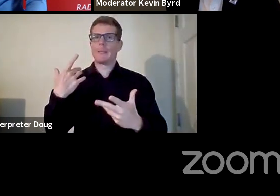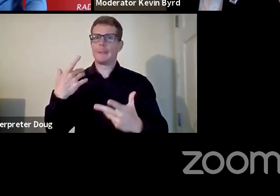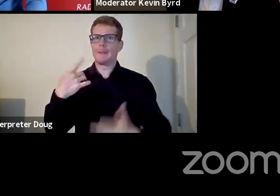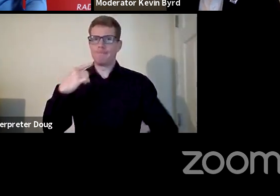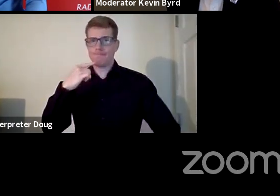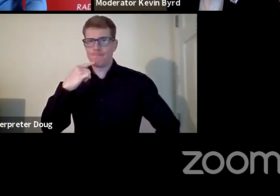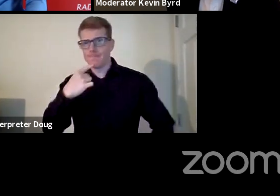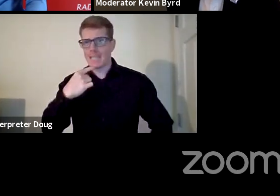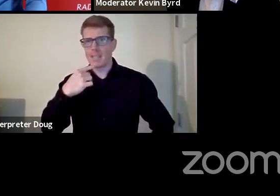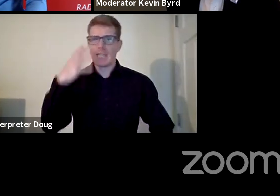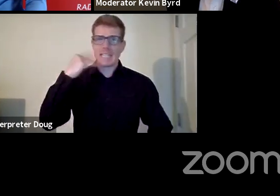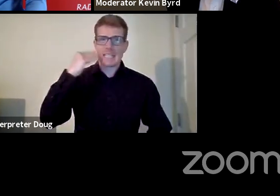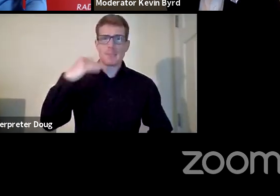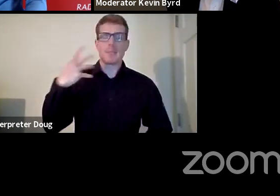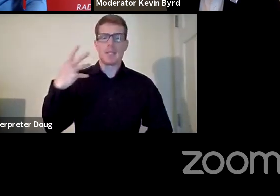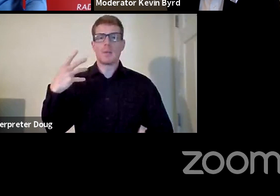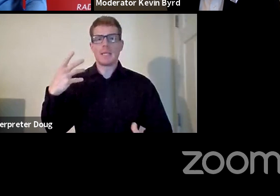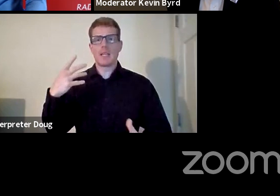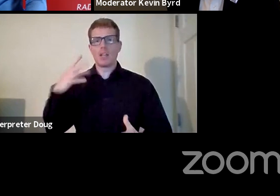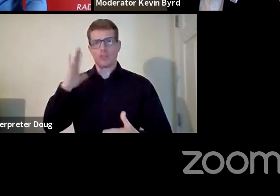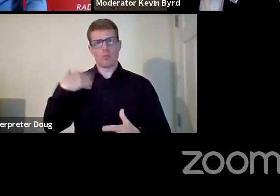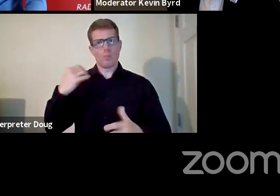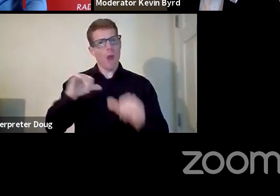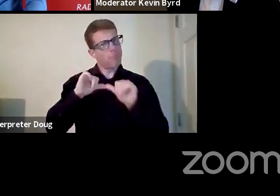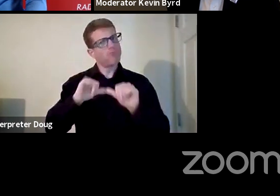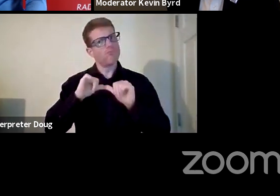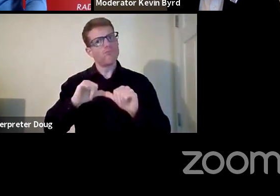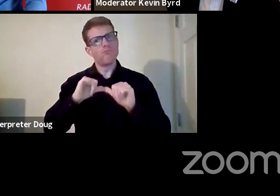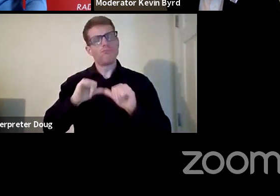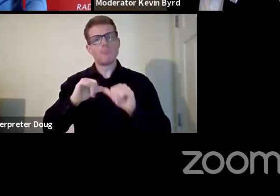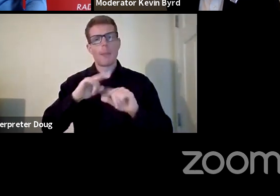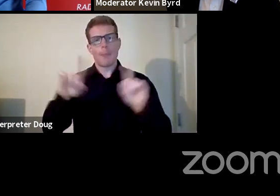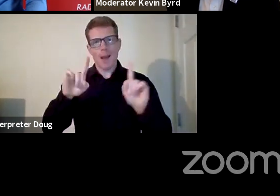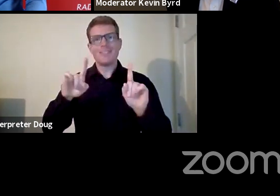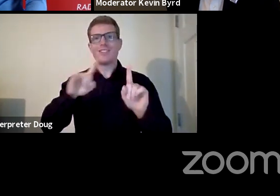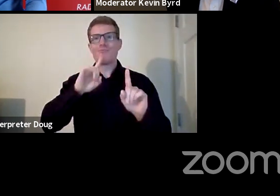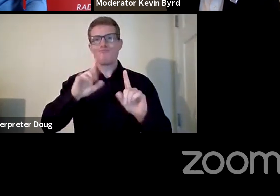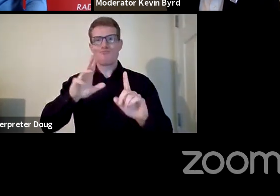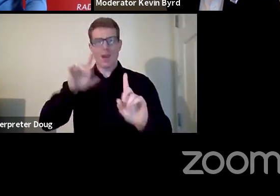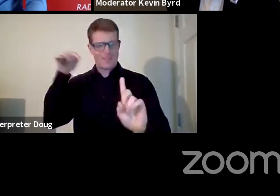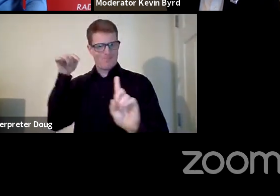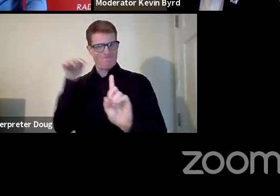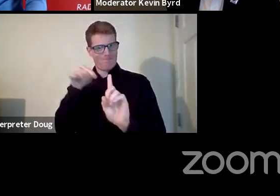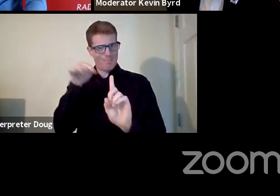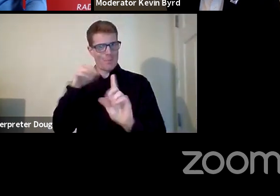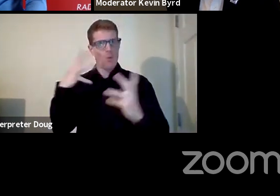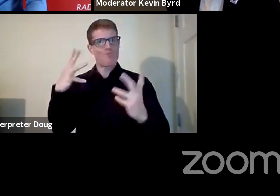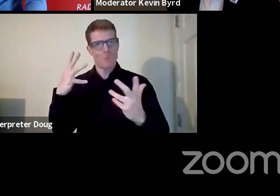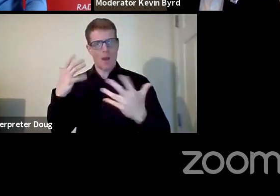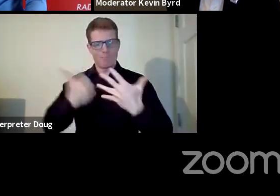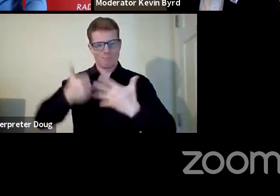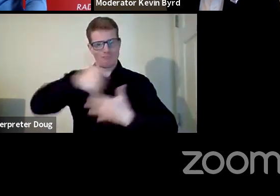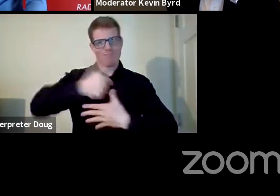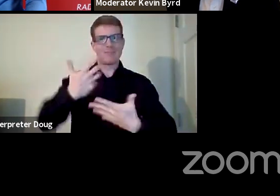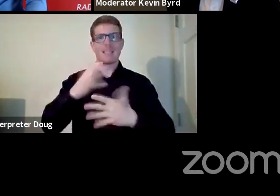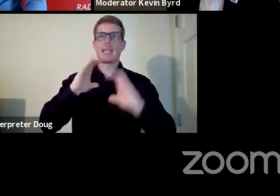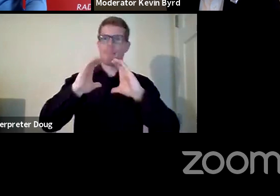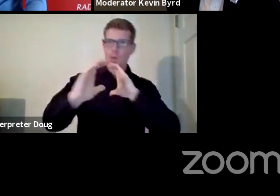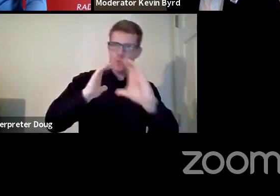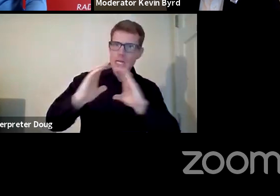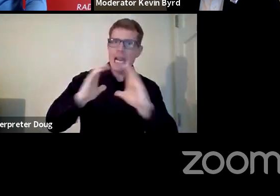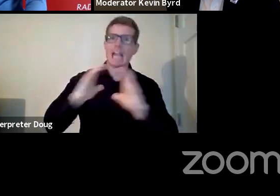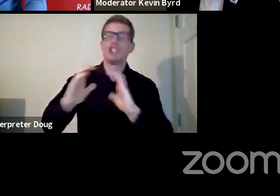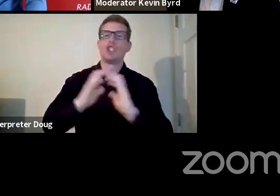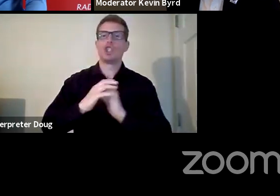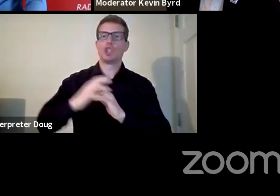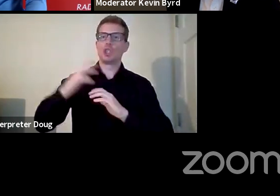will continue to be going forward. It's all about communication. It's all about getting as many voices in the room. We have been involved at